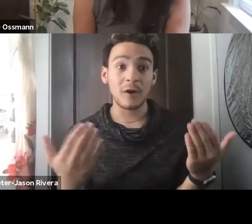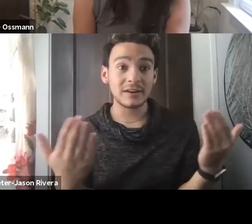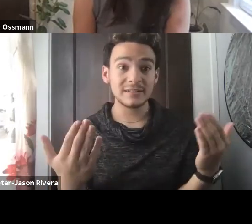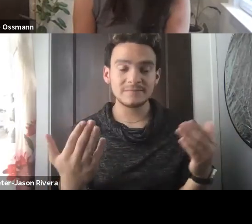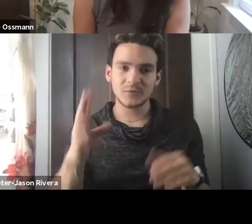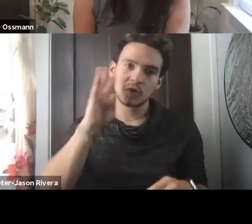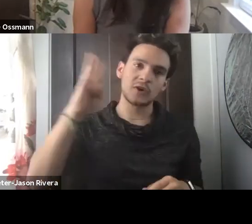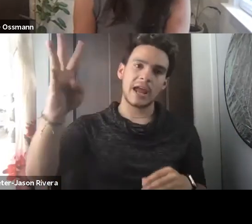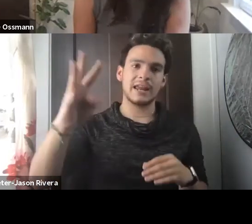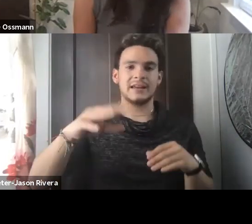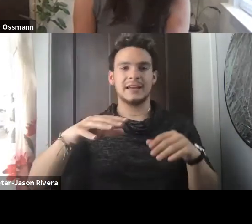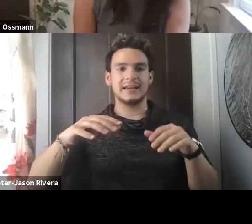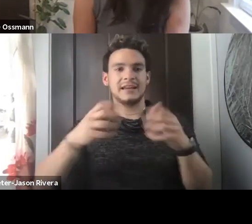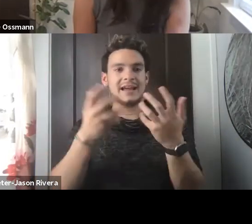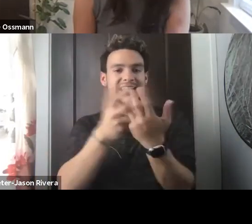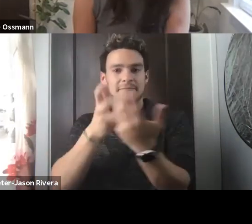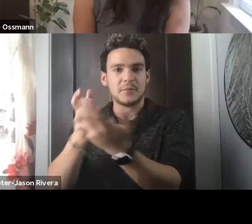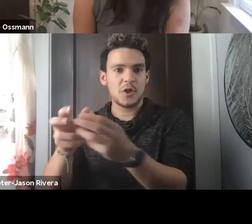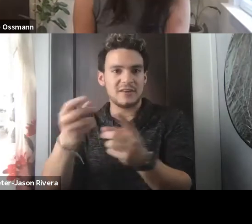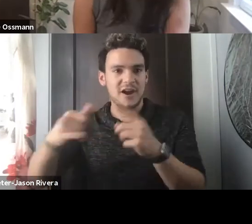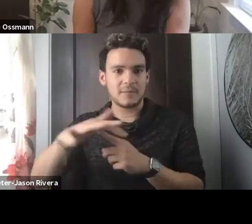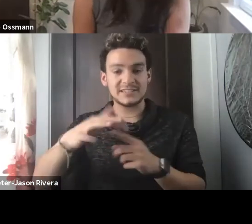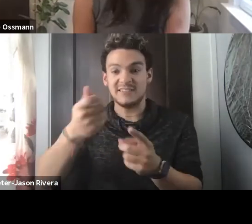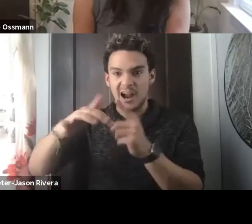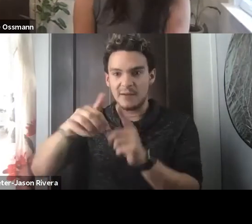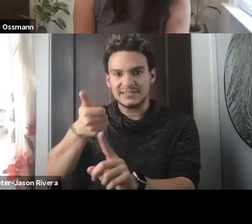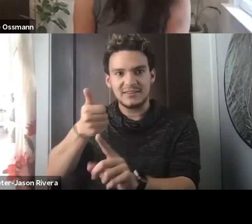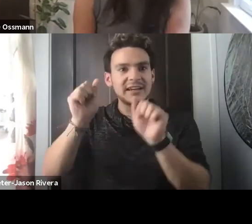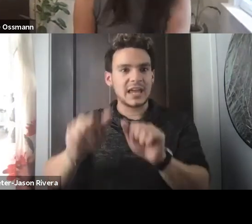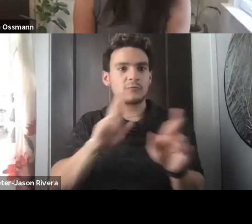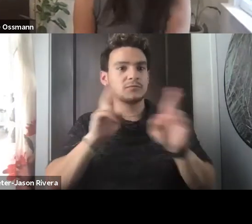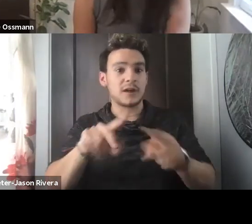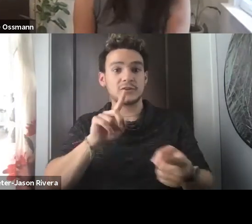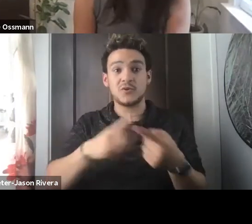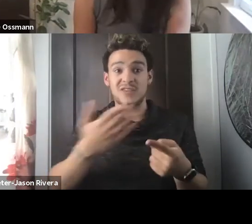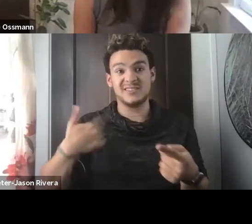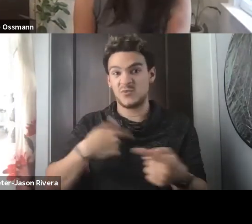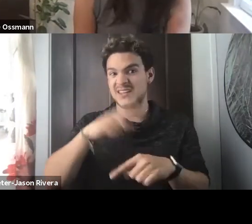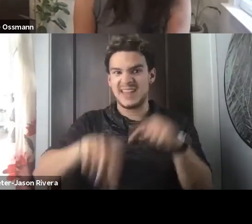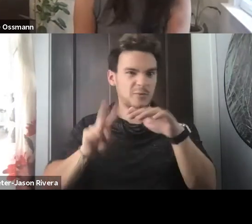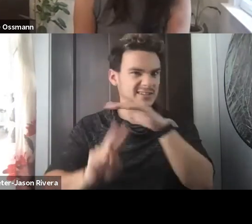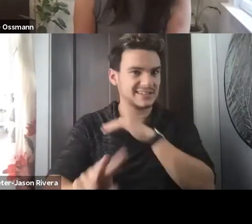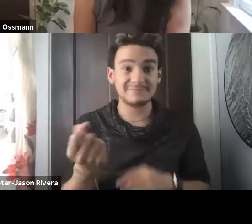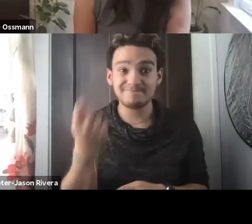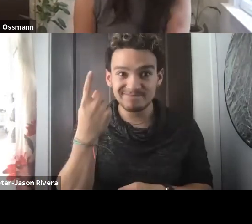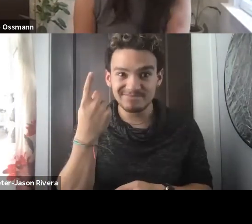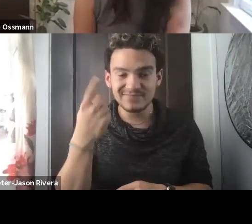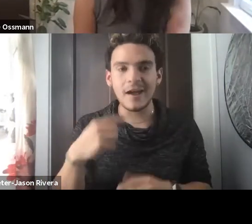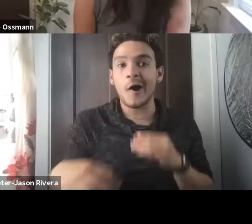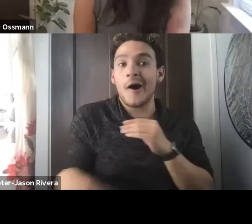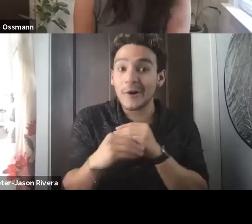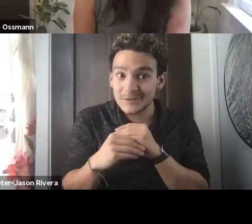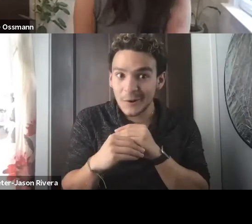creating adaptable environments that can respond to unpredictable situations. But it's also,